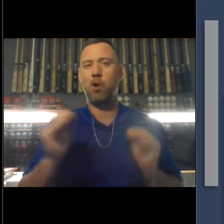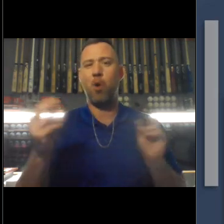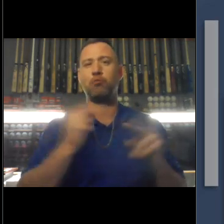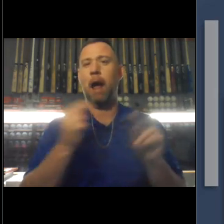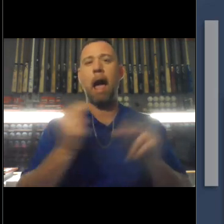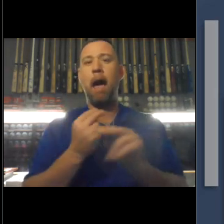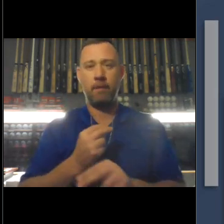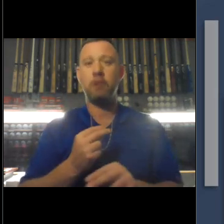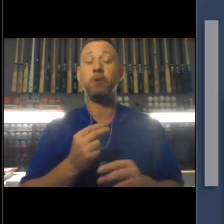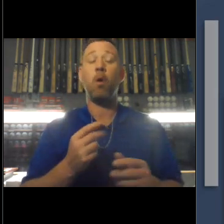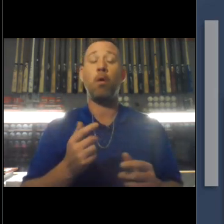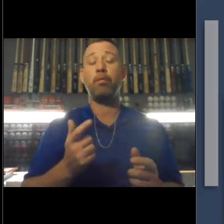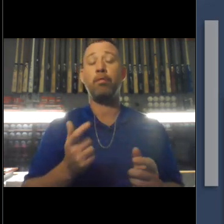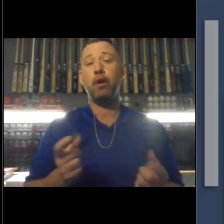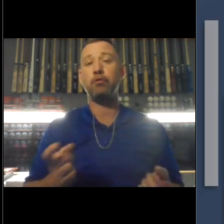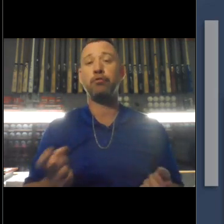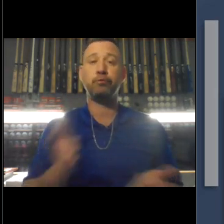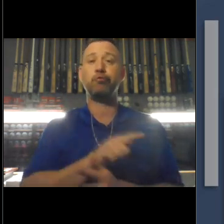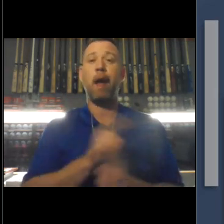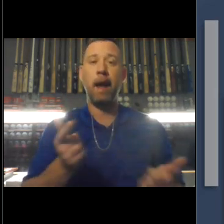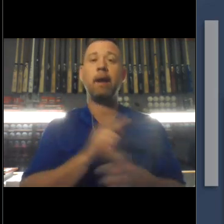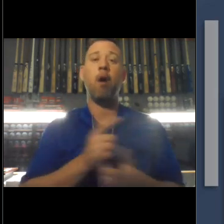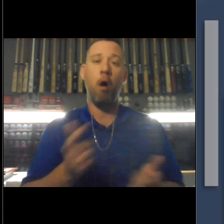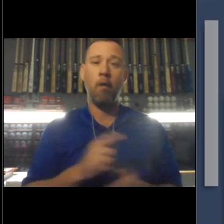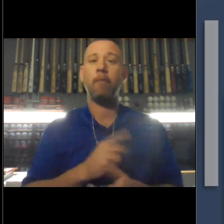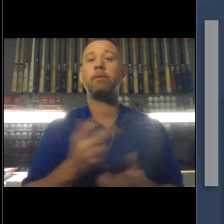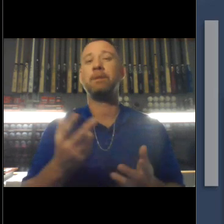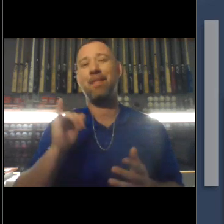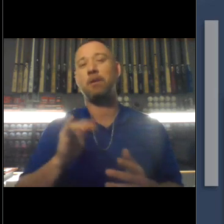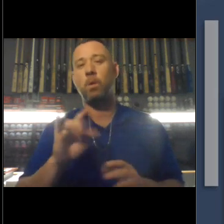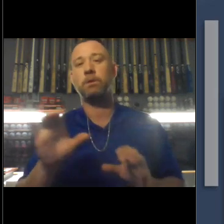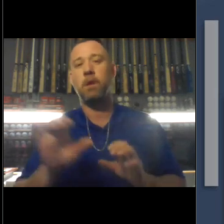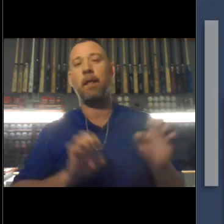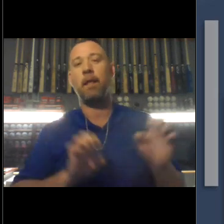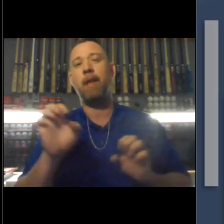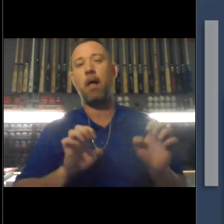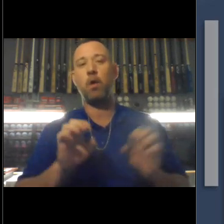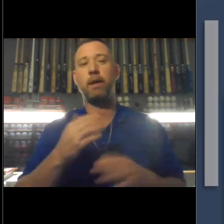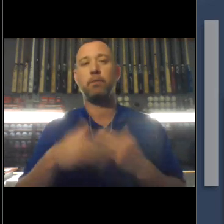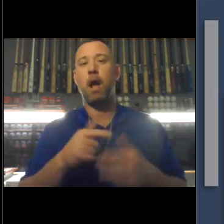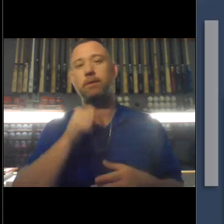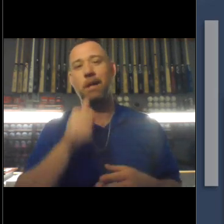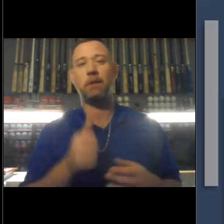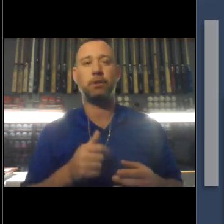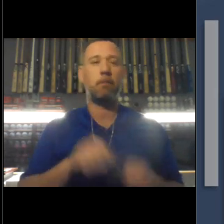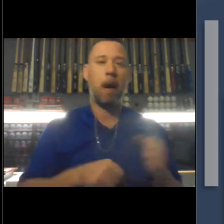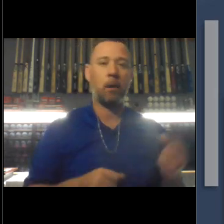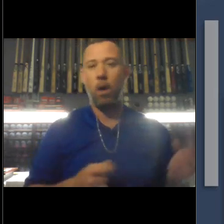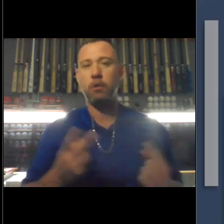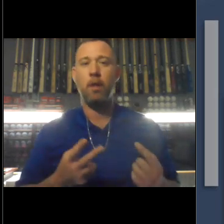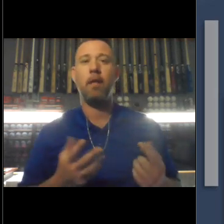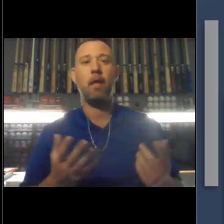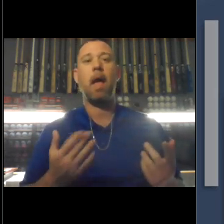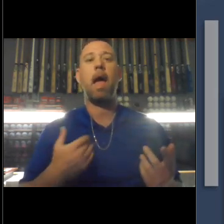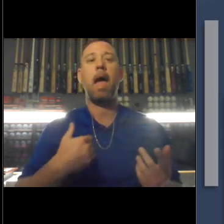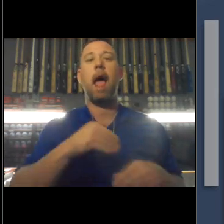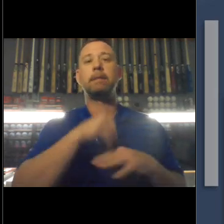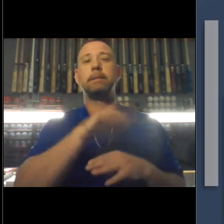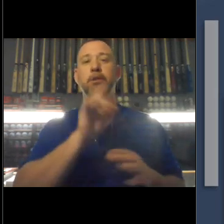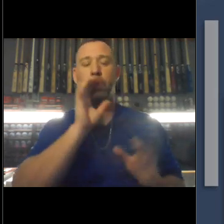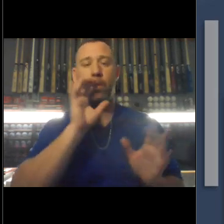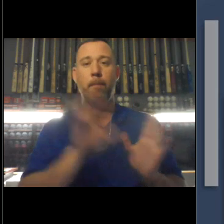So there are trade-offs, and that's what's done in the evaluation process. It's not just black and white, because there are plenty. And I sent you that picture